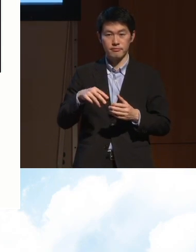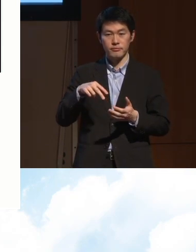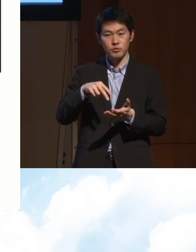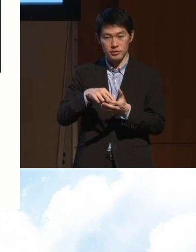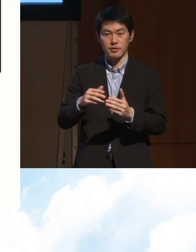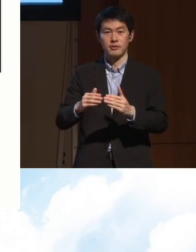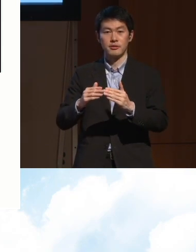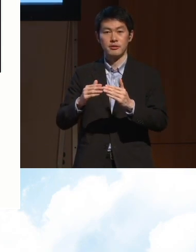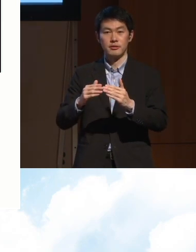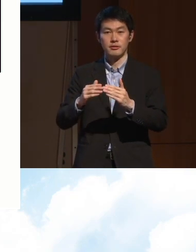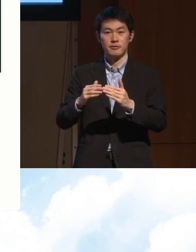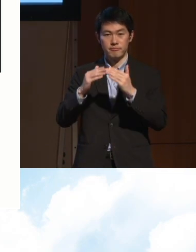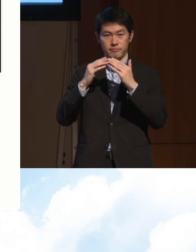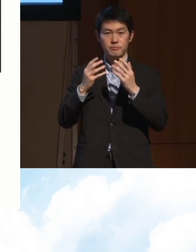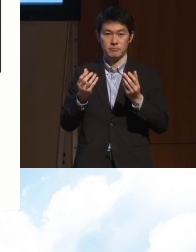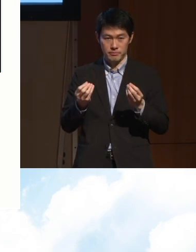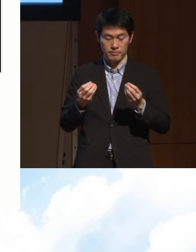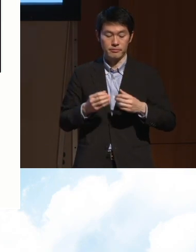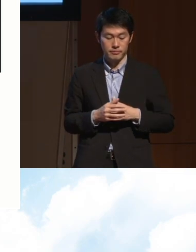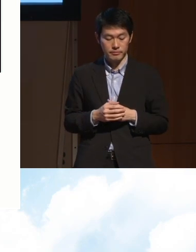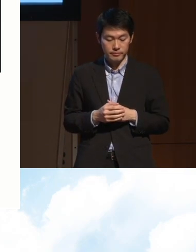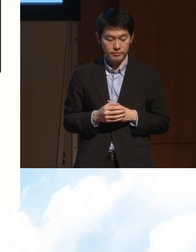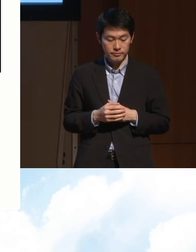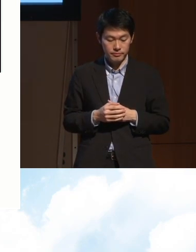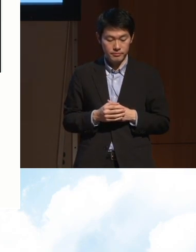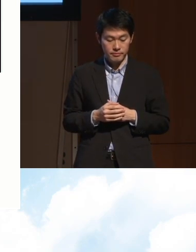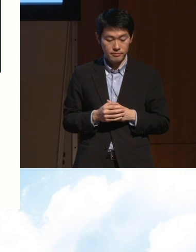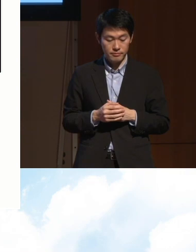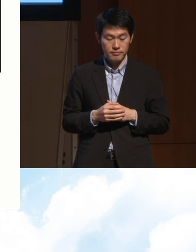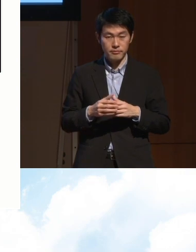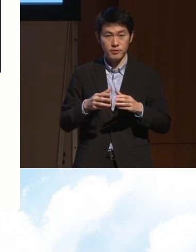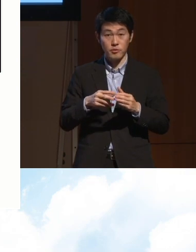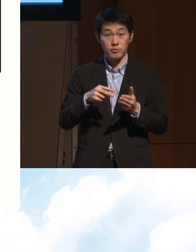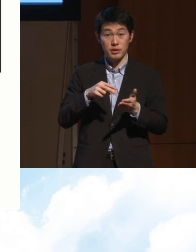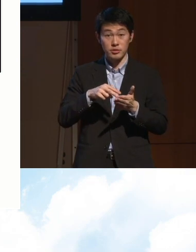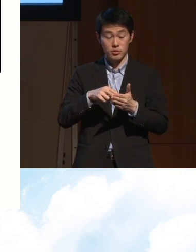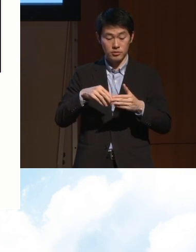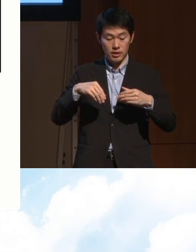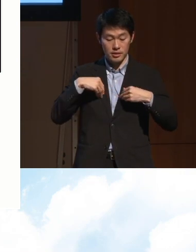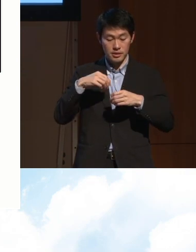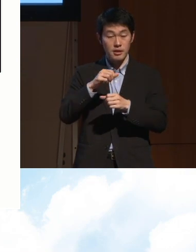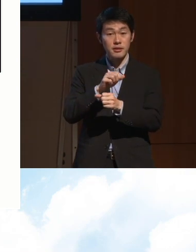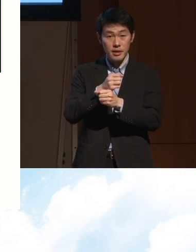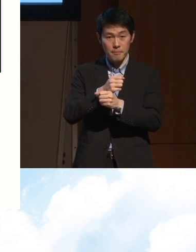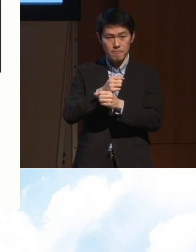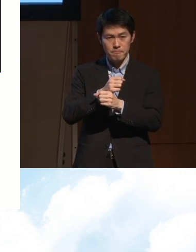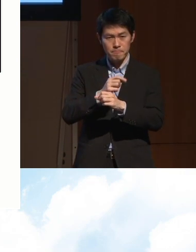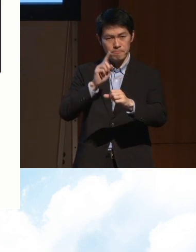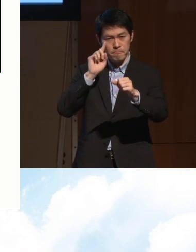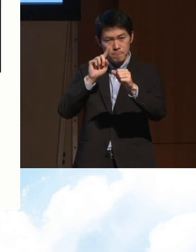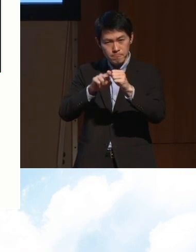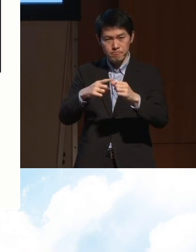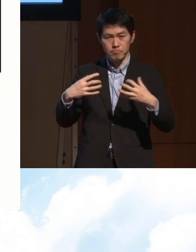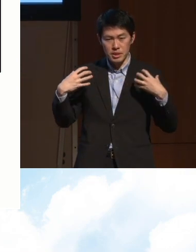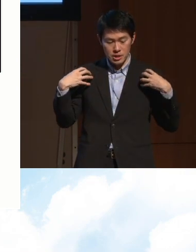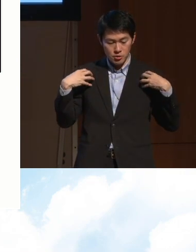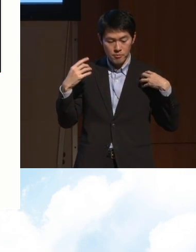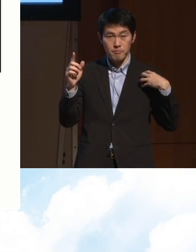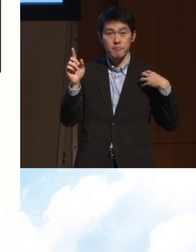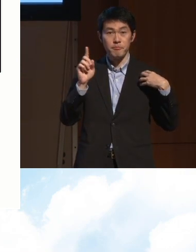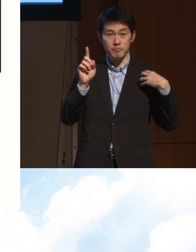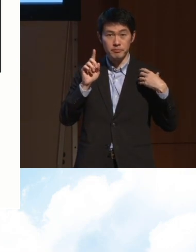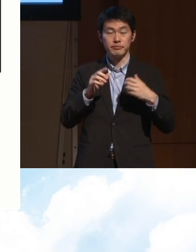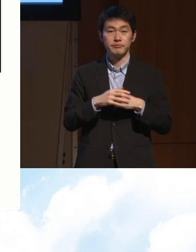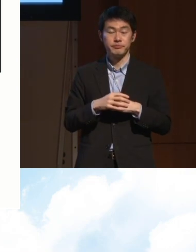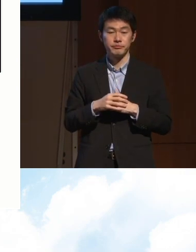NIID mission is to develop scientific evidence for the control and prevention of infectious diseases